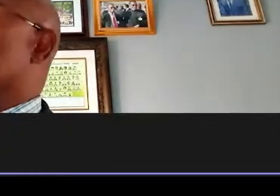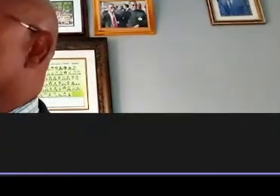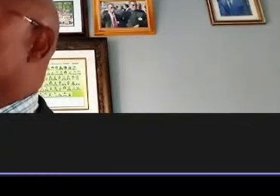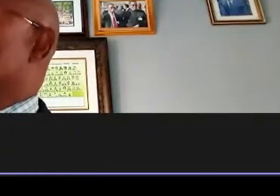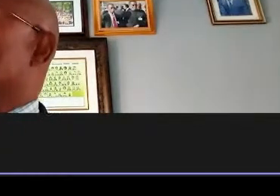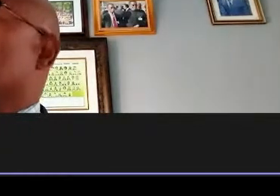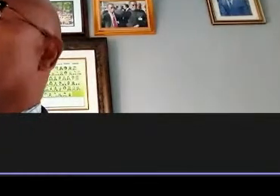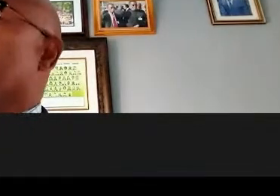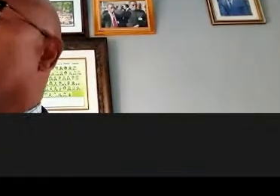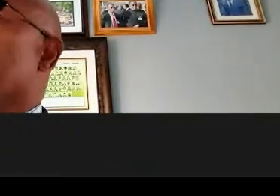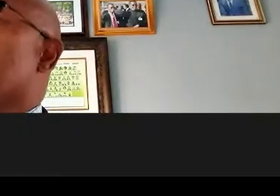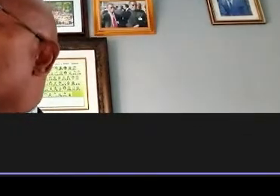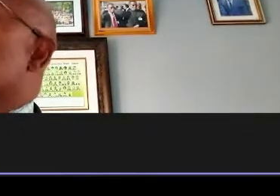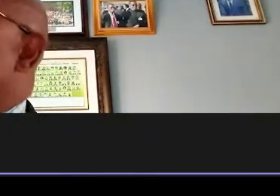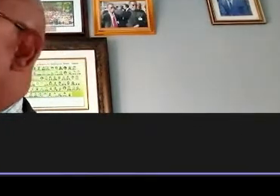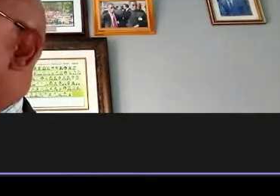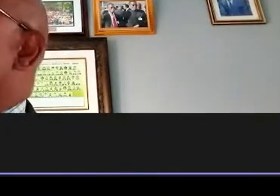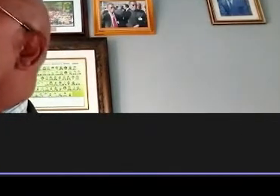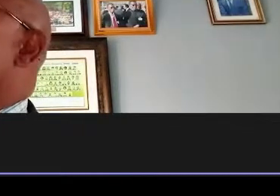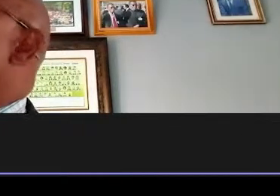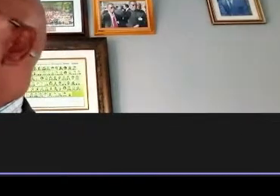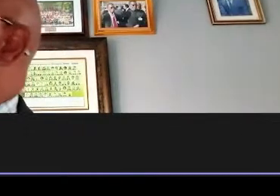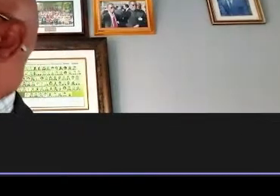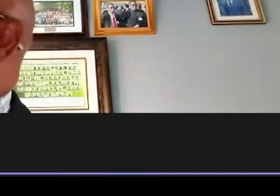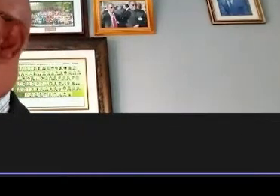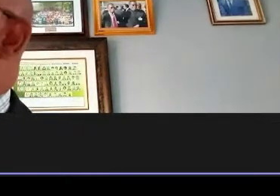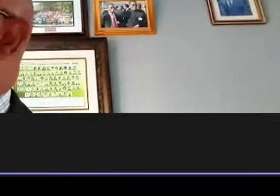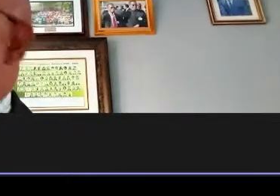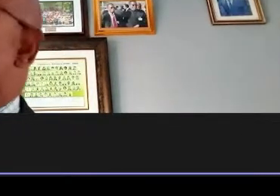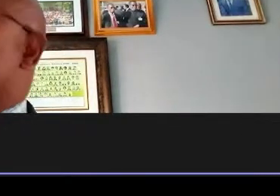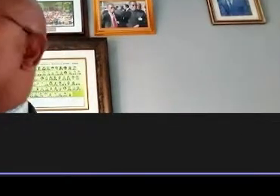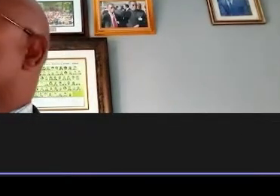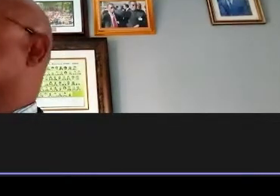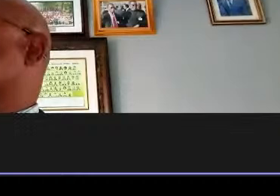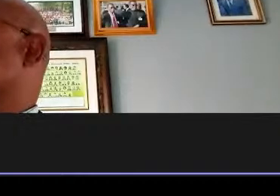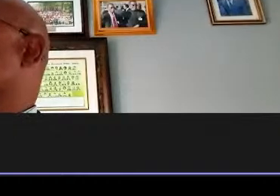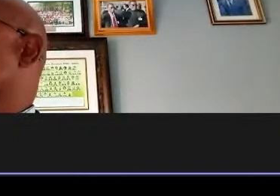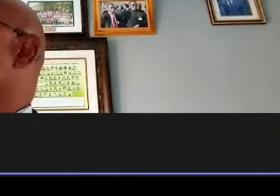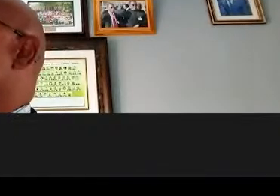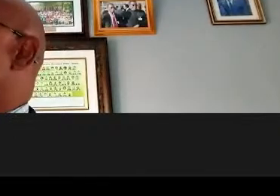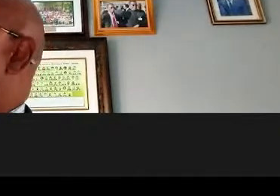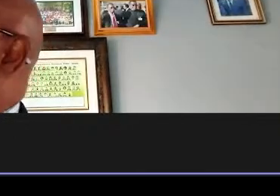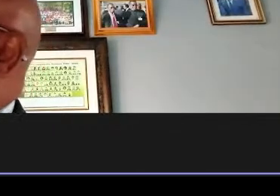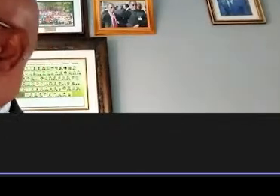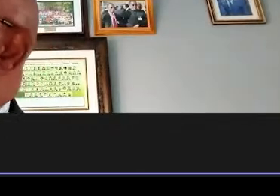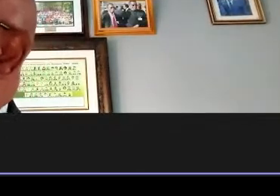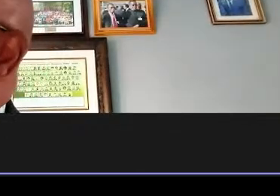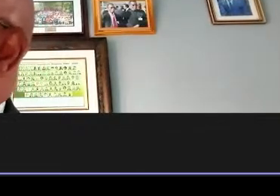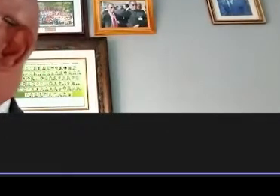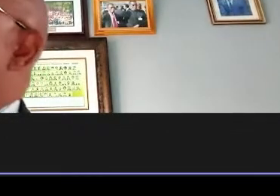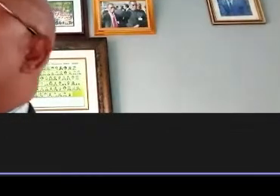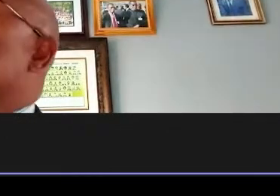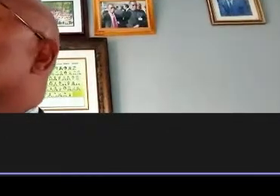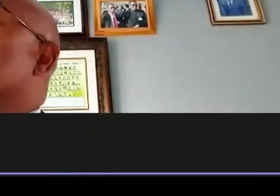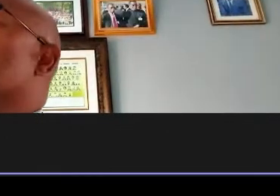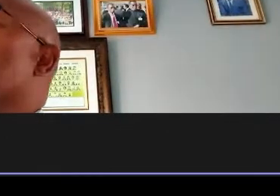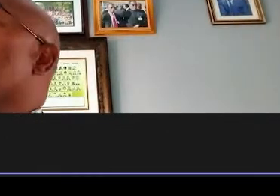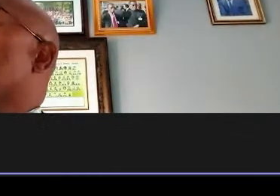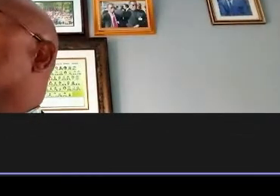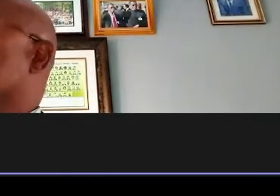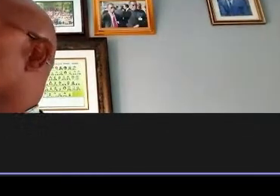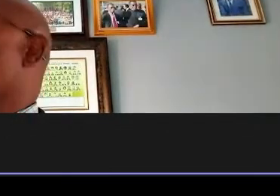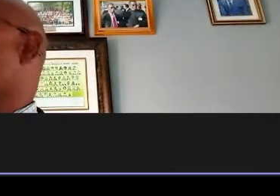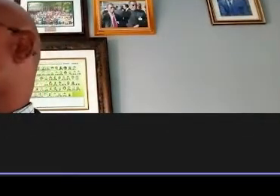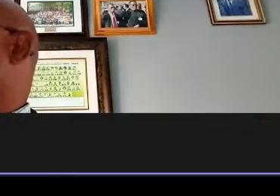floods raged, these residents on their own, without any government assistance, fled to the nearest place of safety,